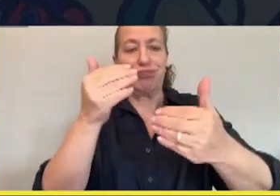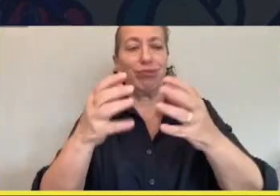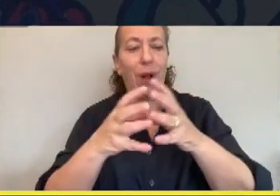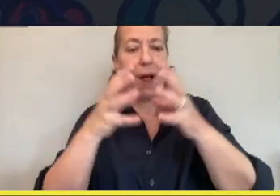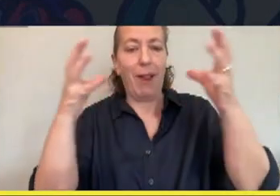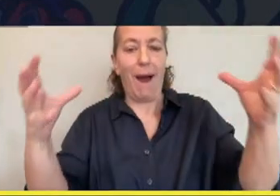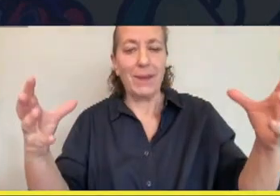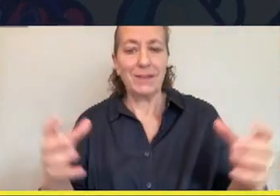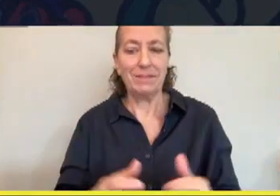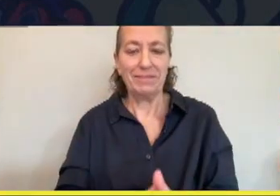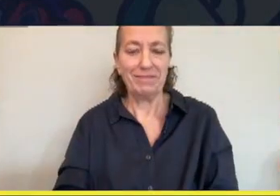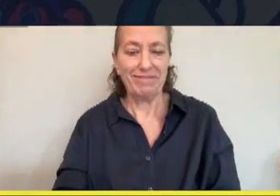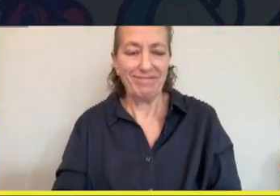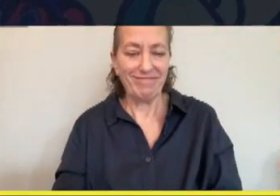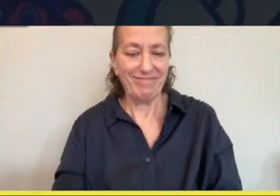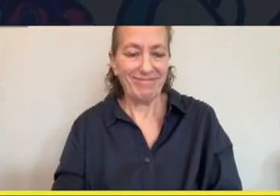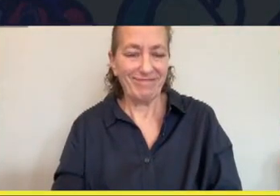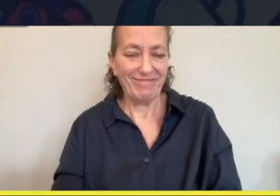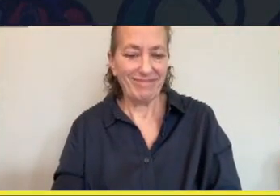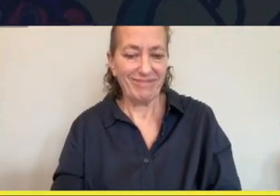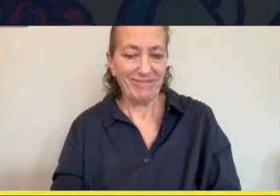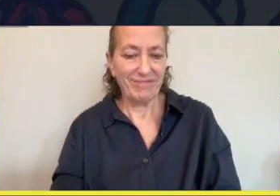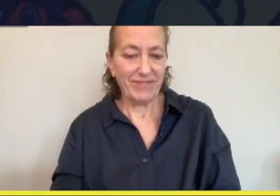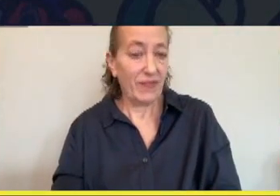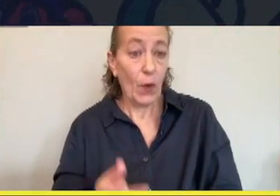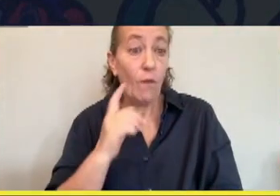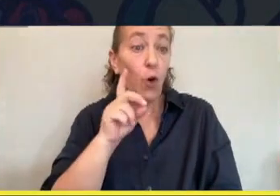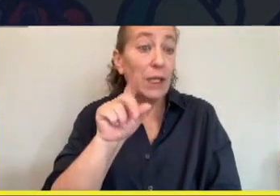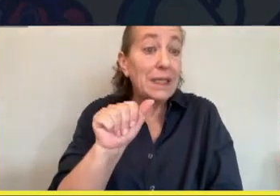for addressing the needs of all folks with disabilities and everyone else.